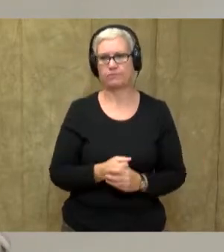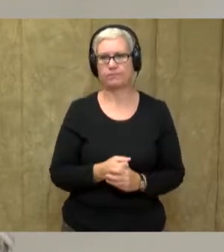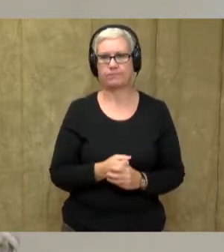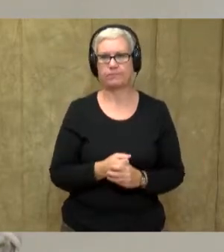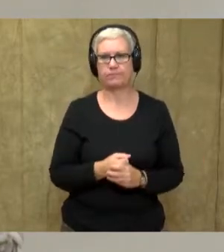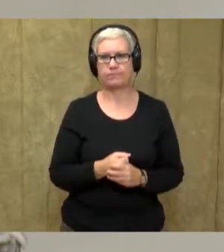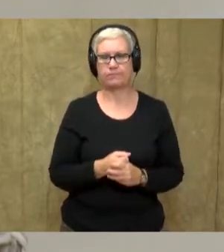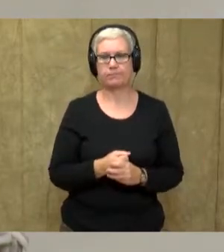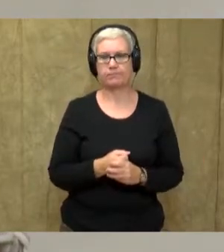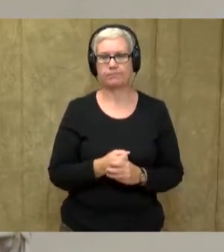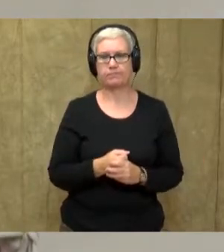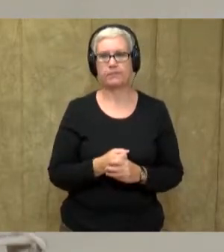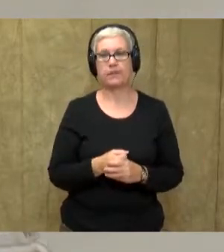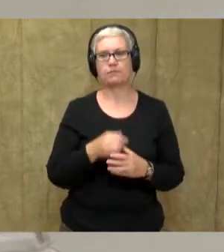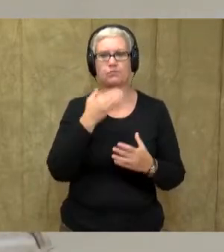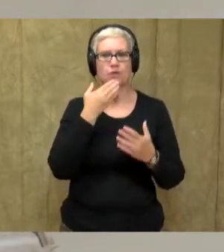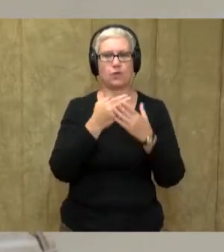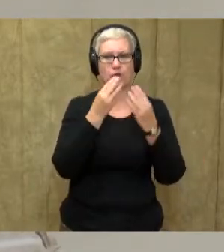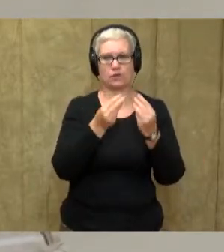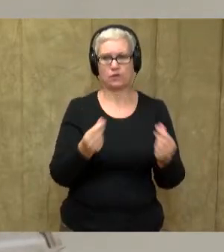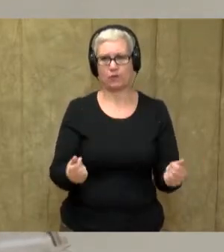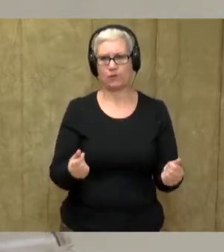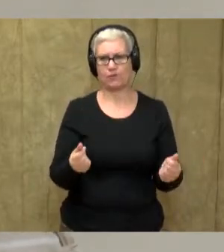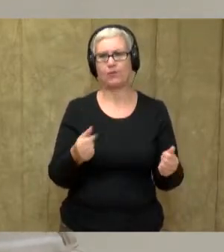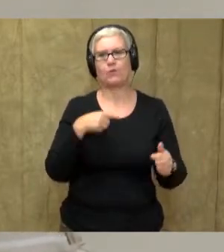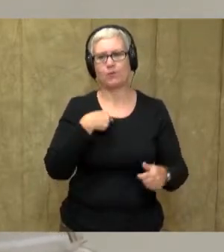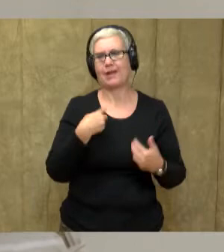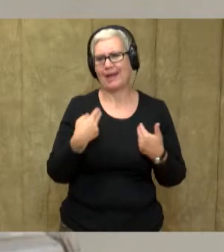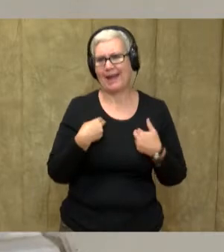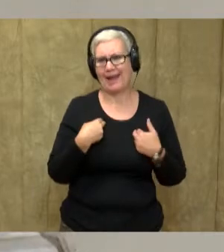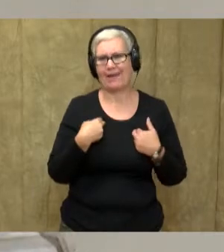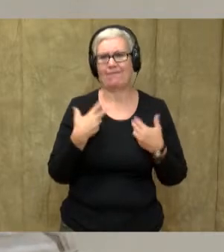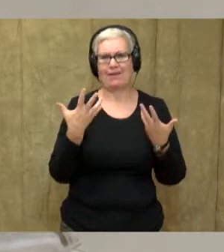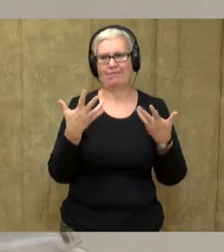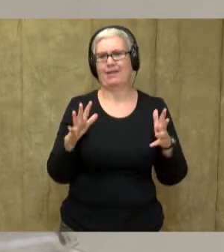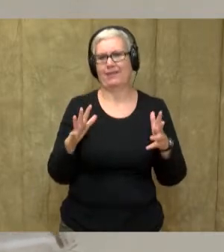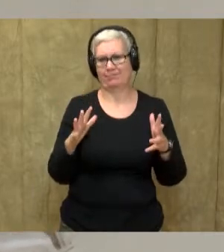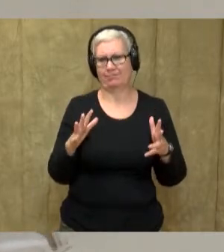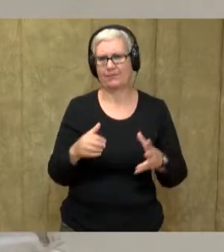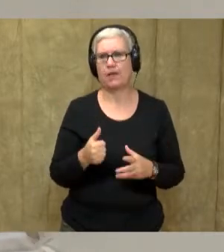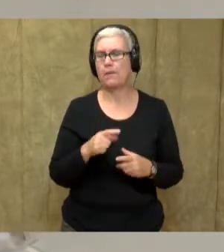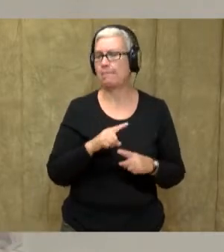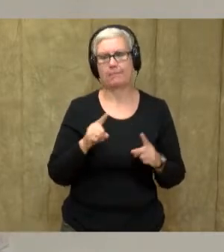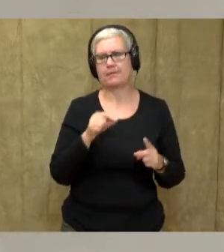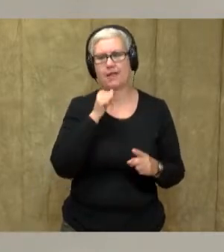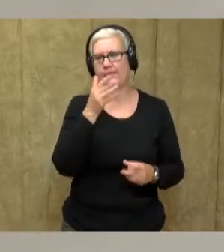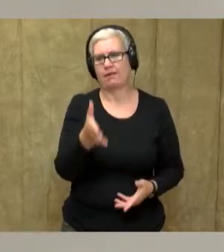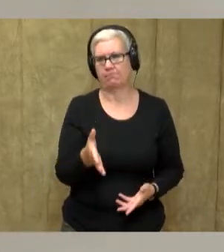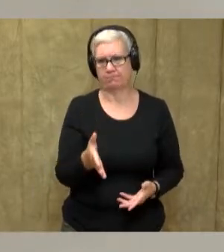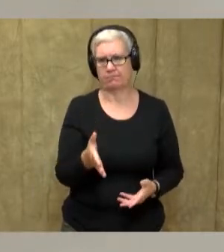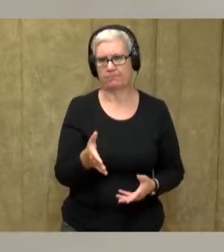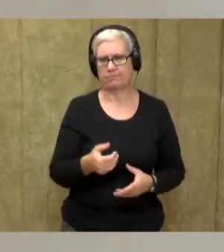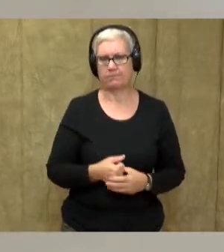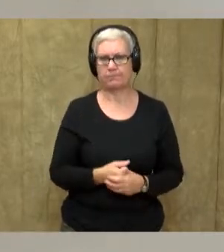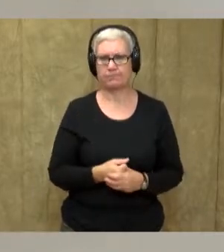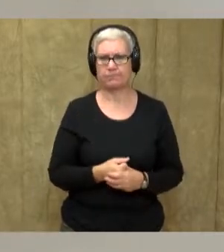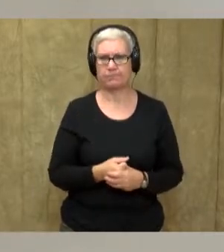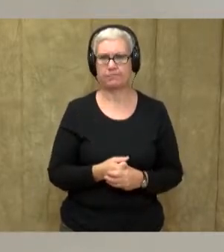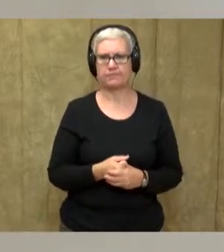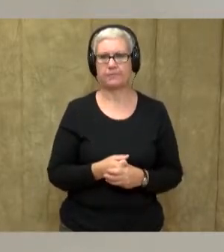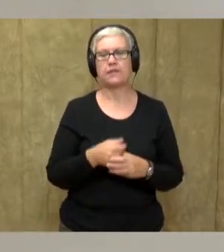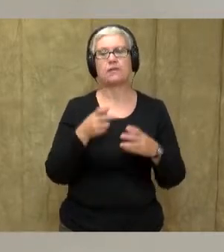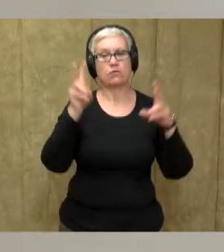there was a good solution, that solution would be there. So sometimes those ideas are,